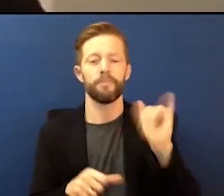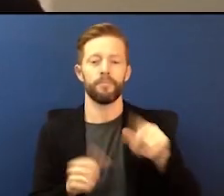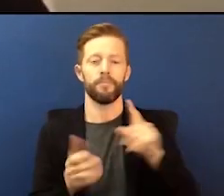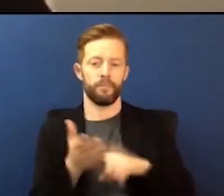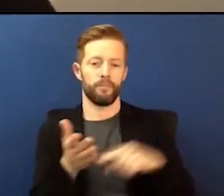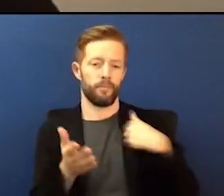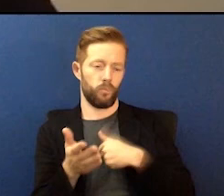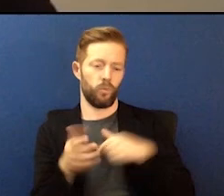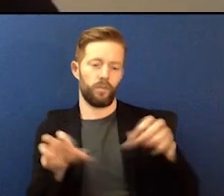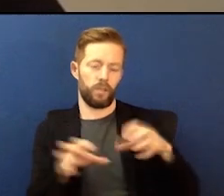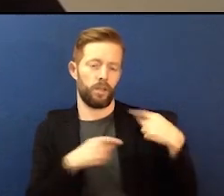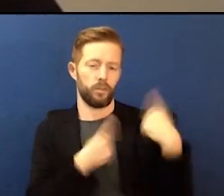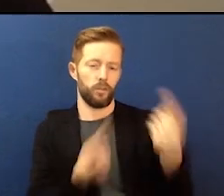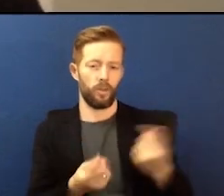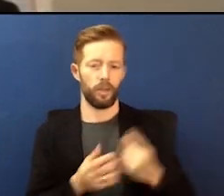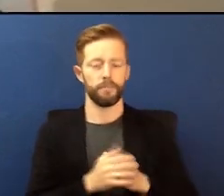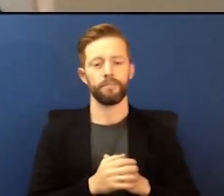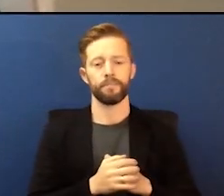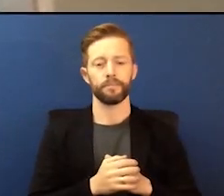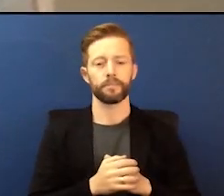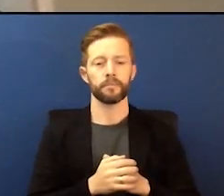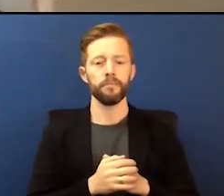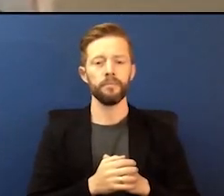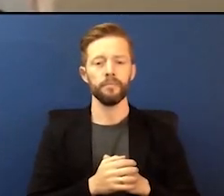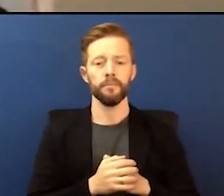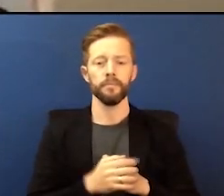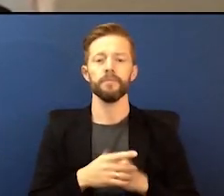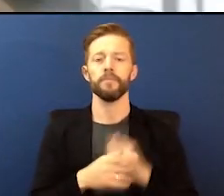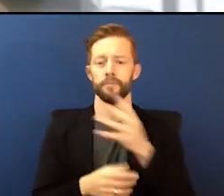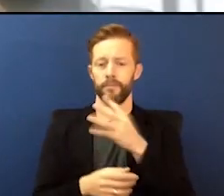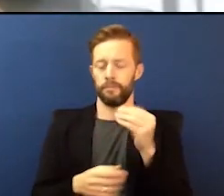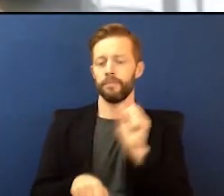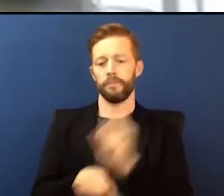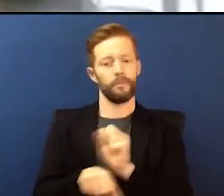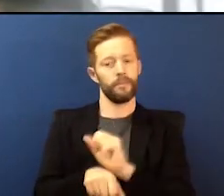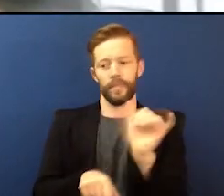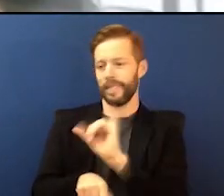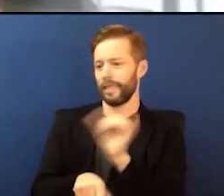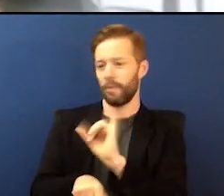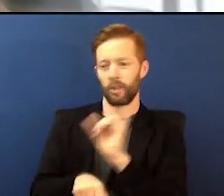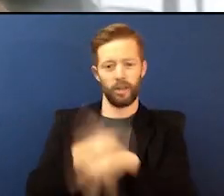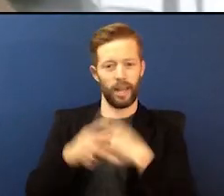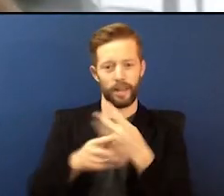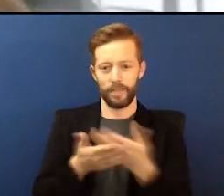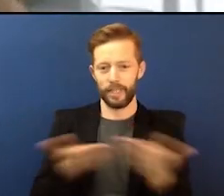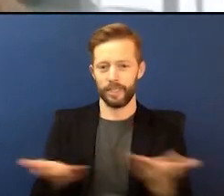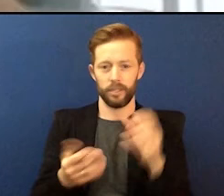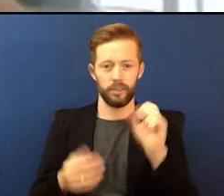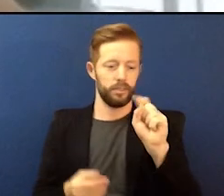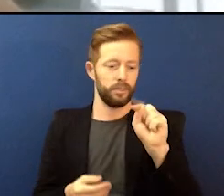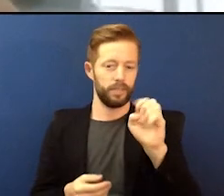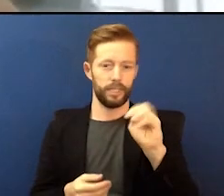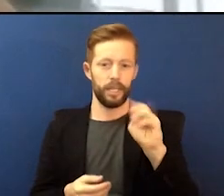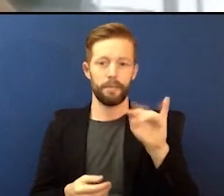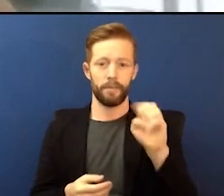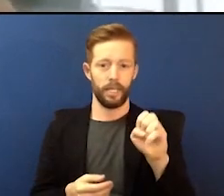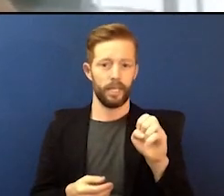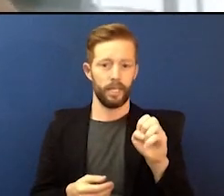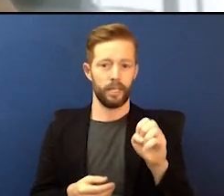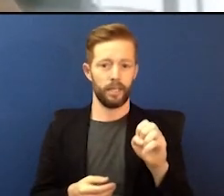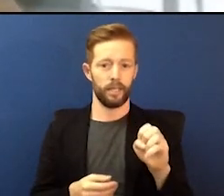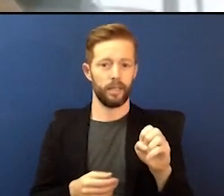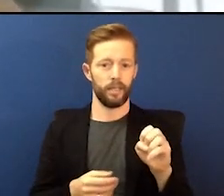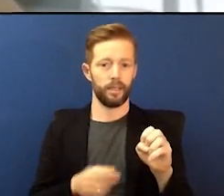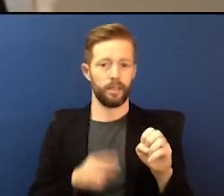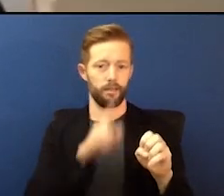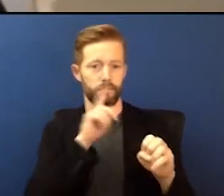we've worked on so far. Yeah, and then we're working on similar stuff here at STEMI, so that's a great.